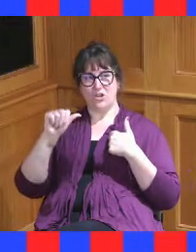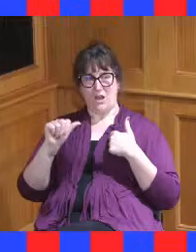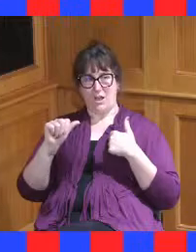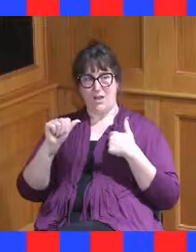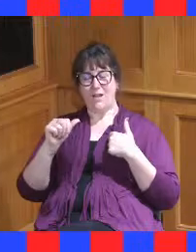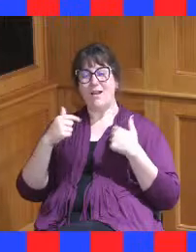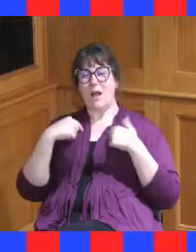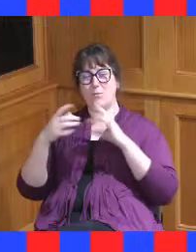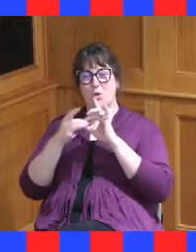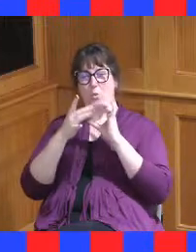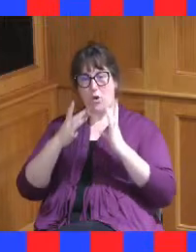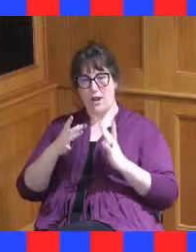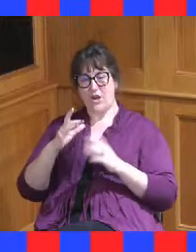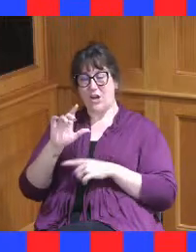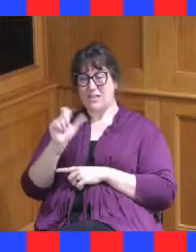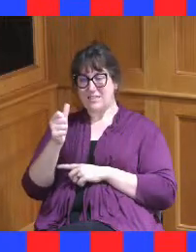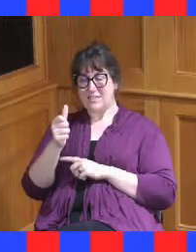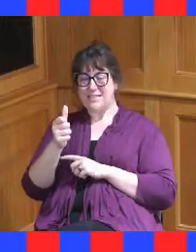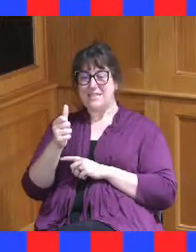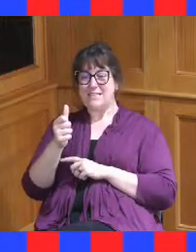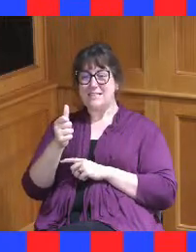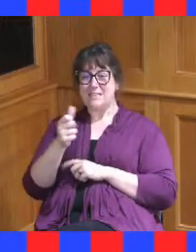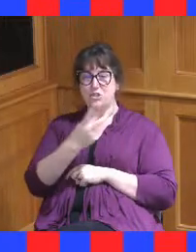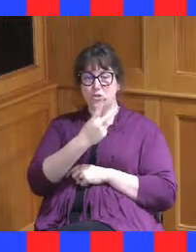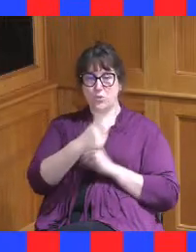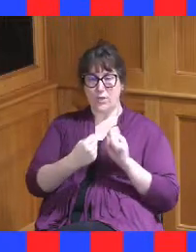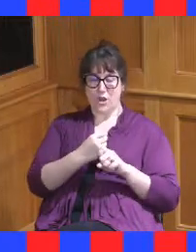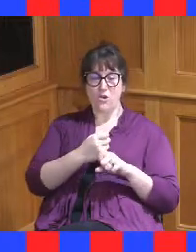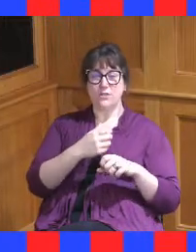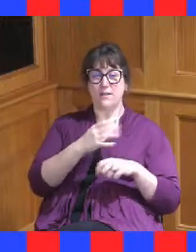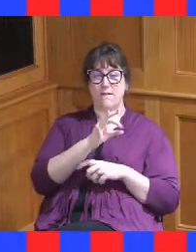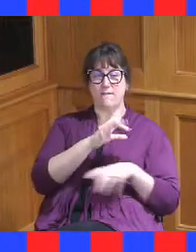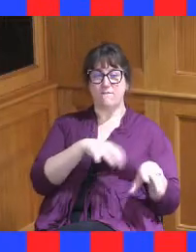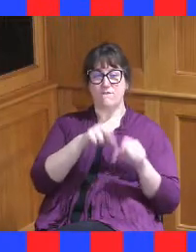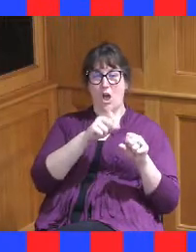I spent 10 years in foster care and 2 years in independent living. My